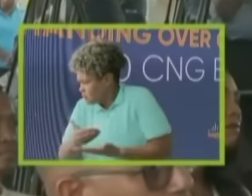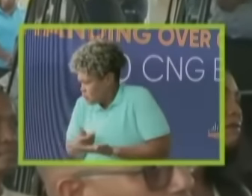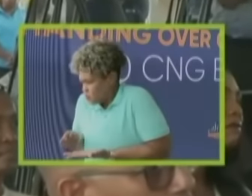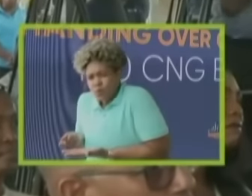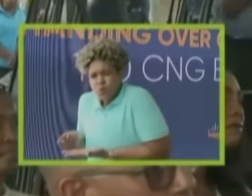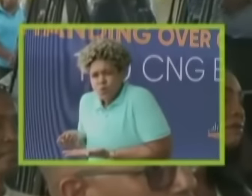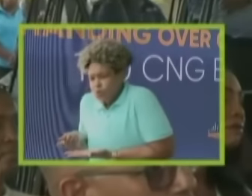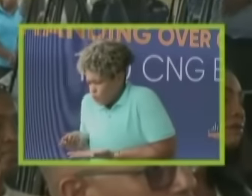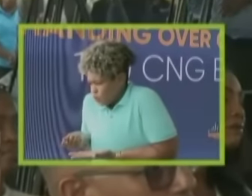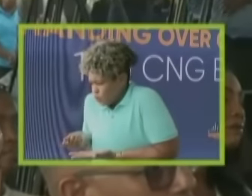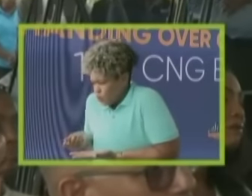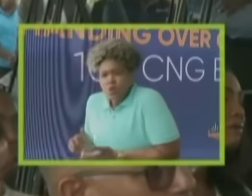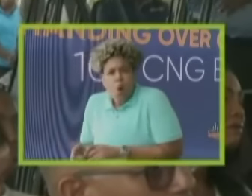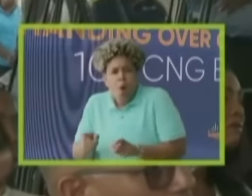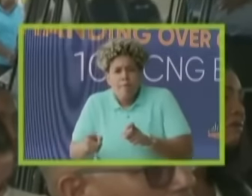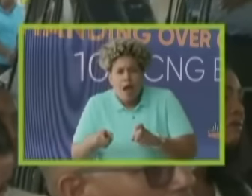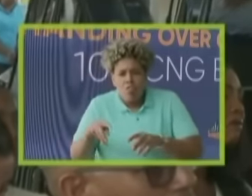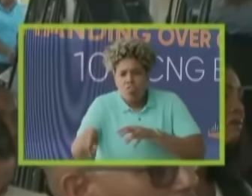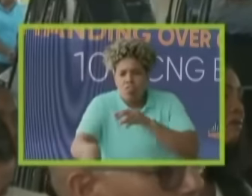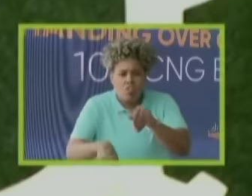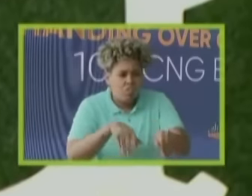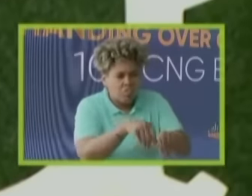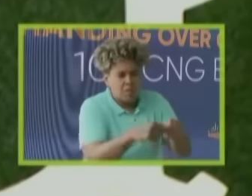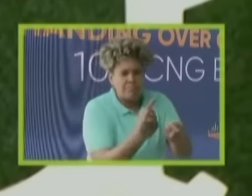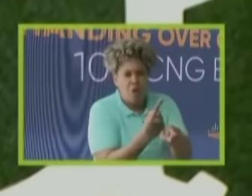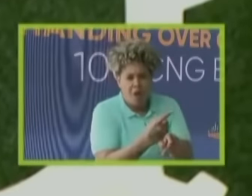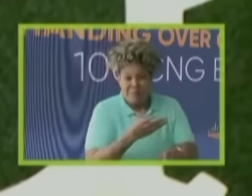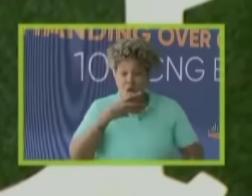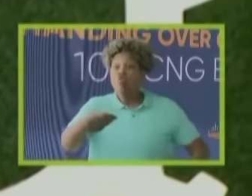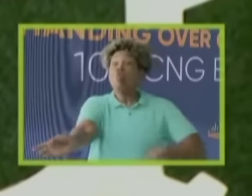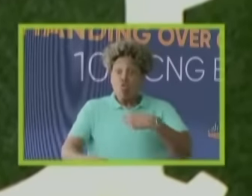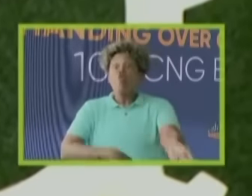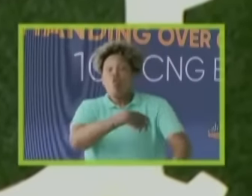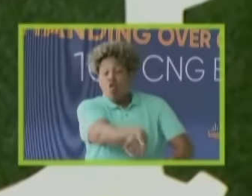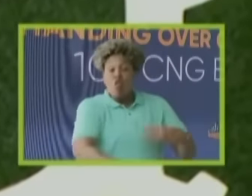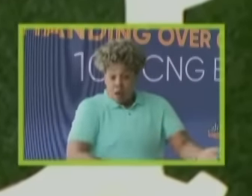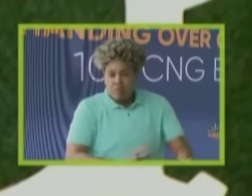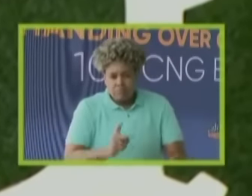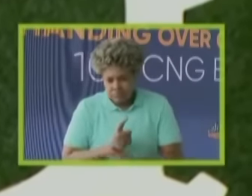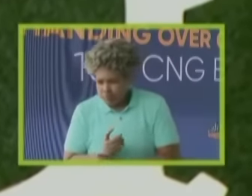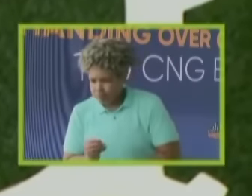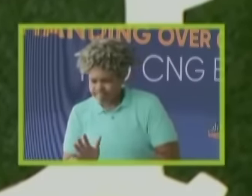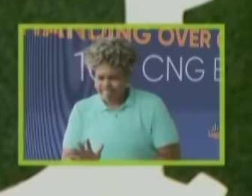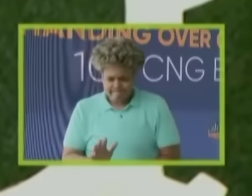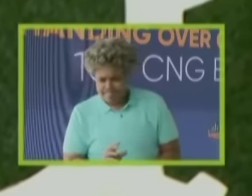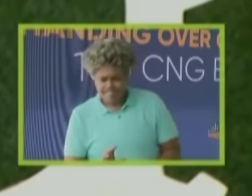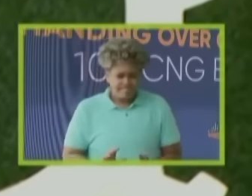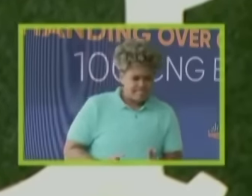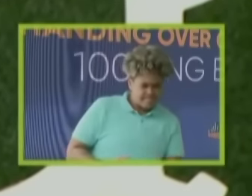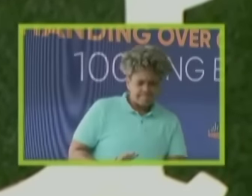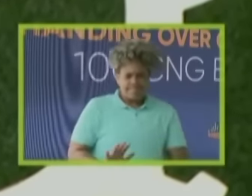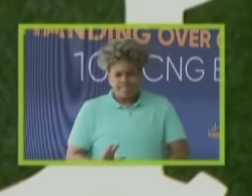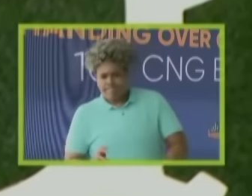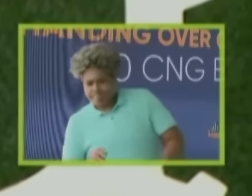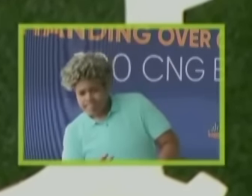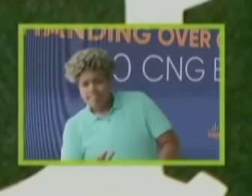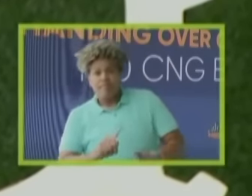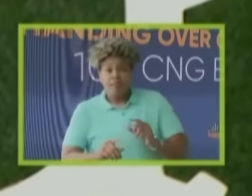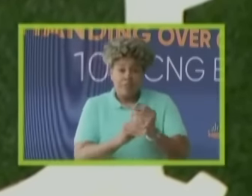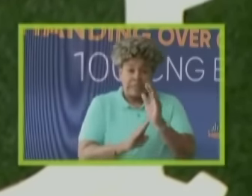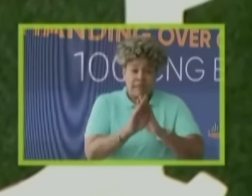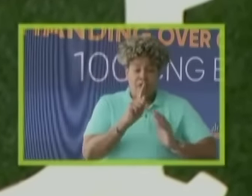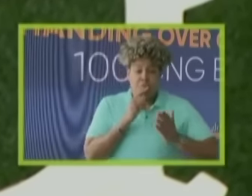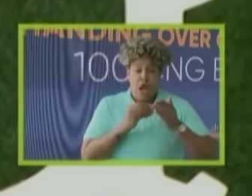we manage expenditure, and how we develop the real sectors in our economy so that they